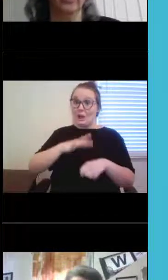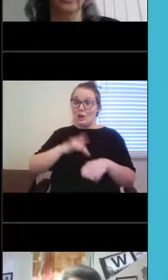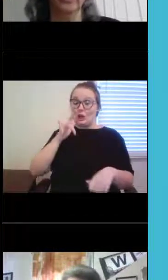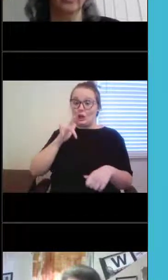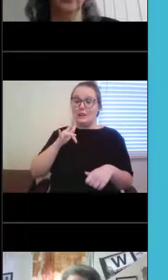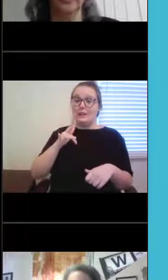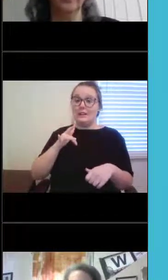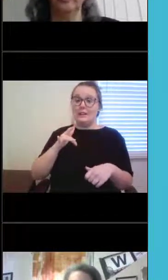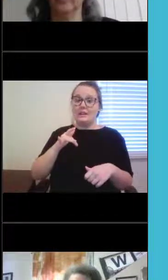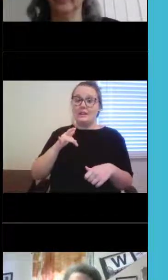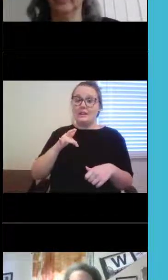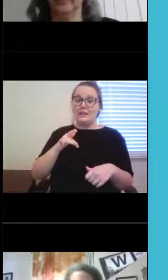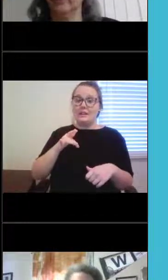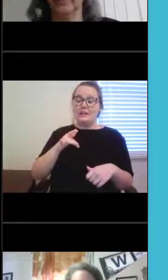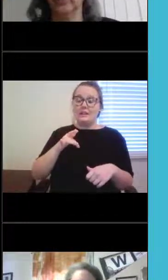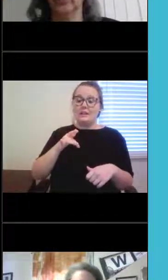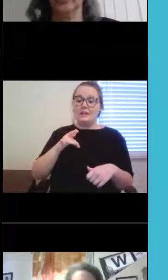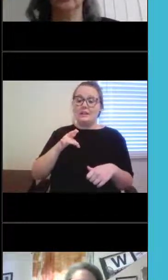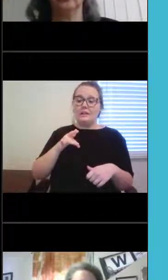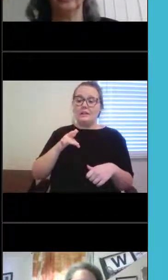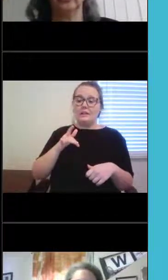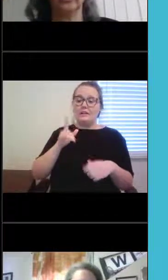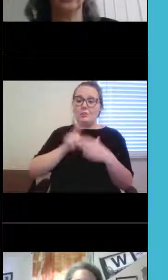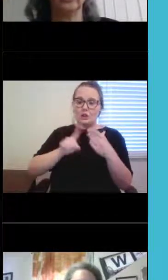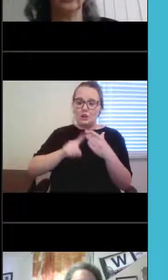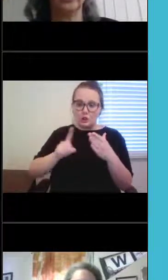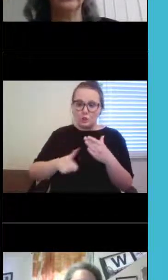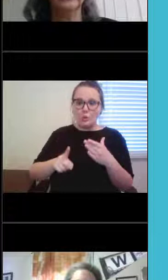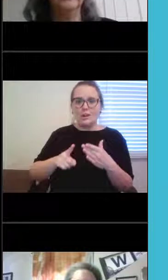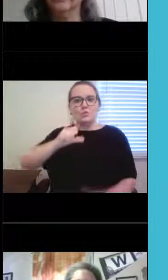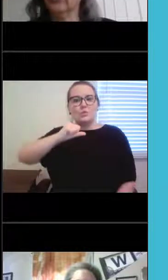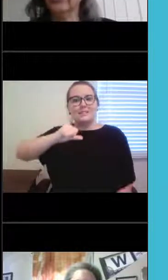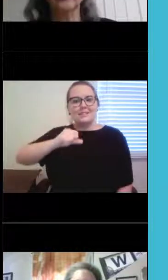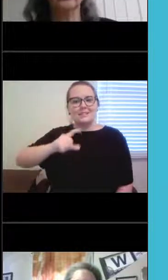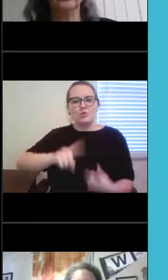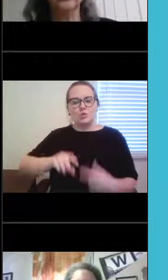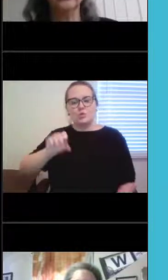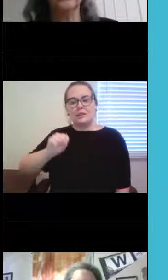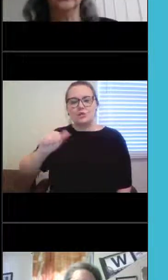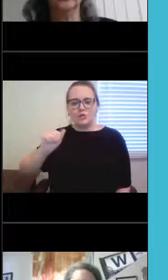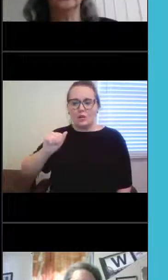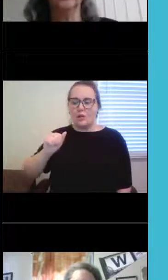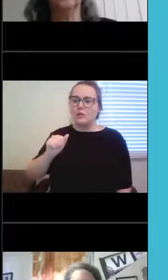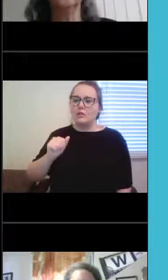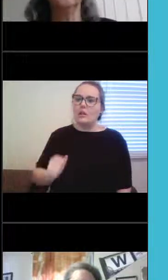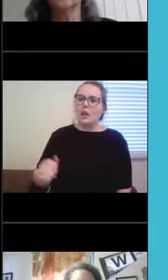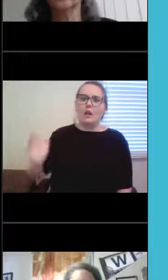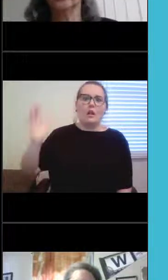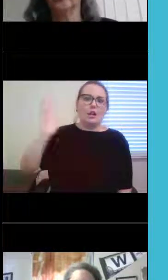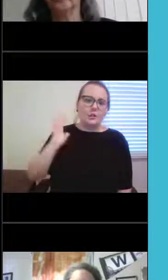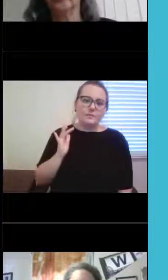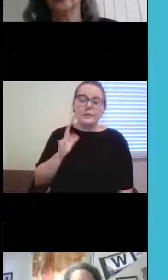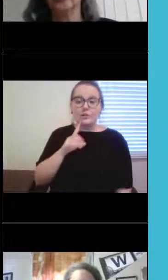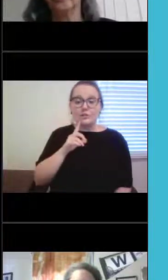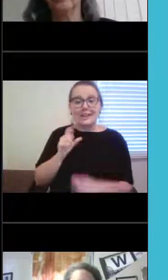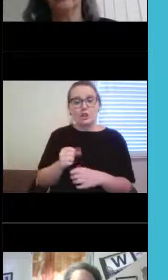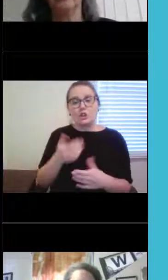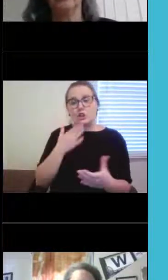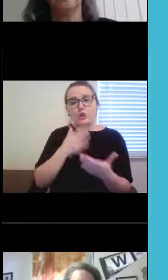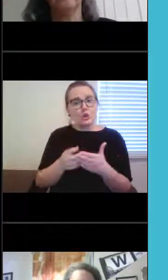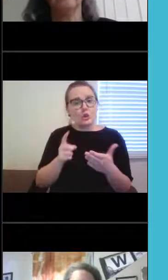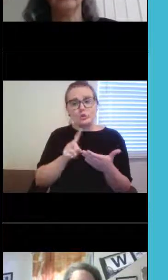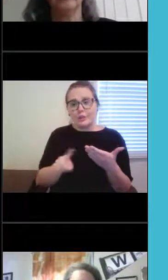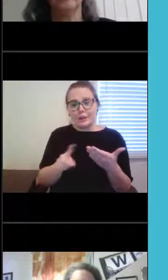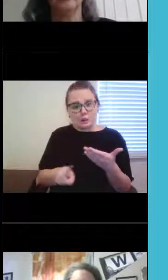resistance to sexual assault way back when I did my dissertation, my early research, and there's actually, you know, good research showing